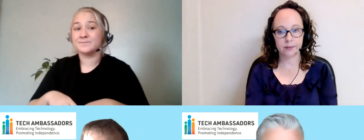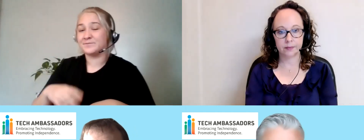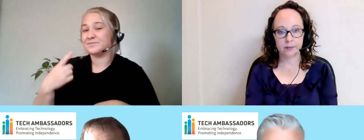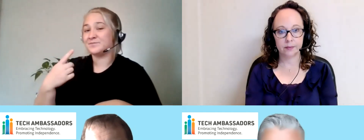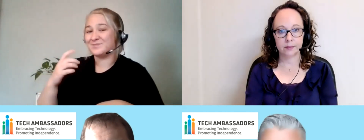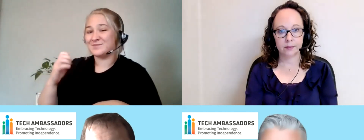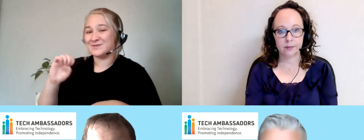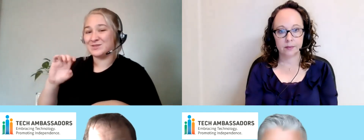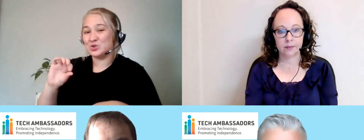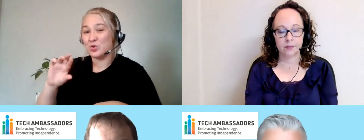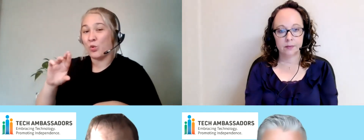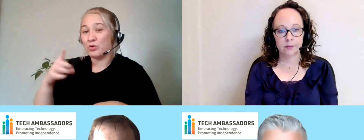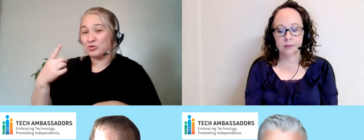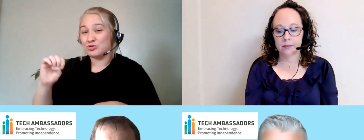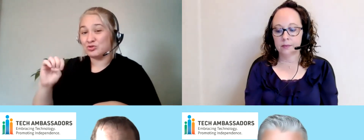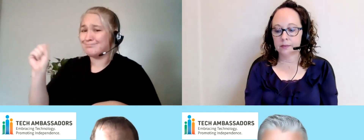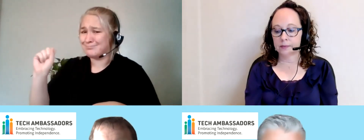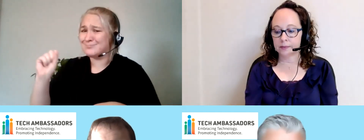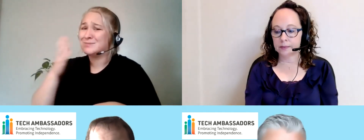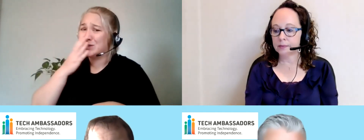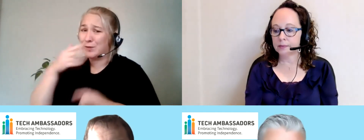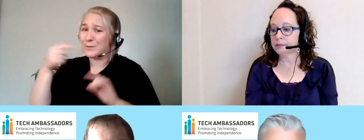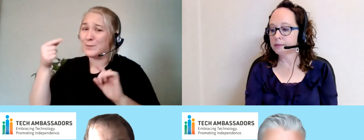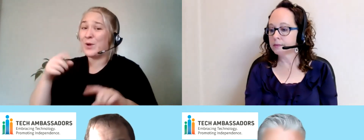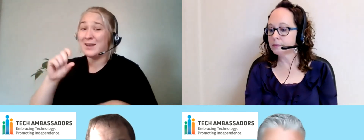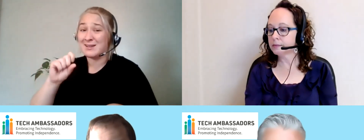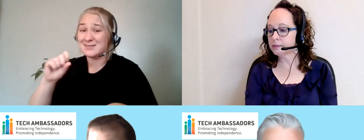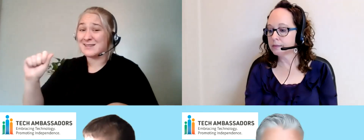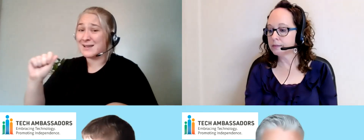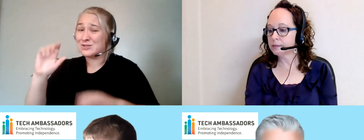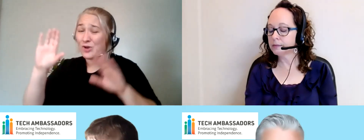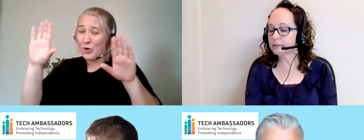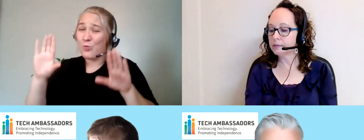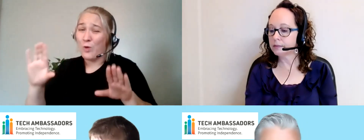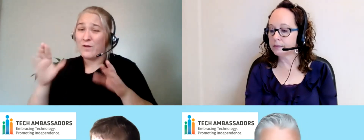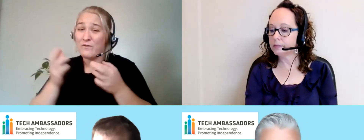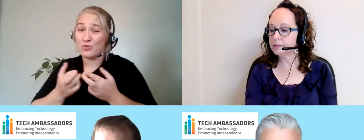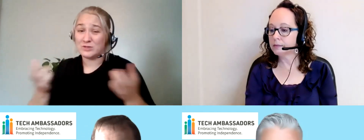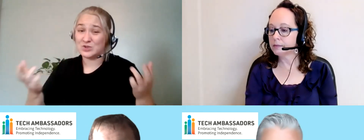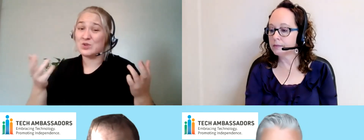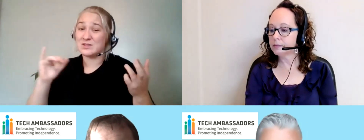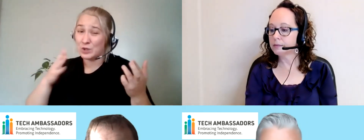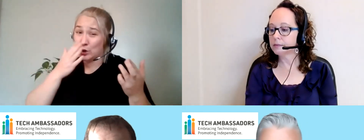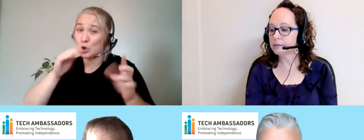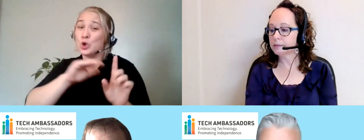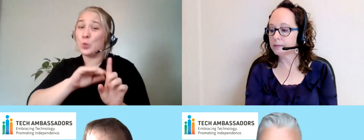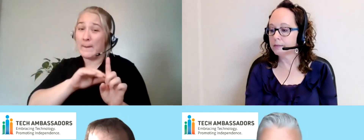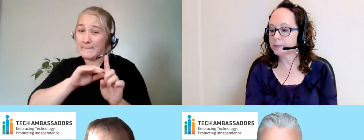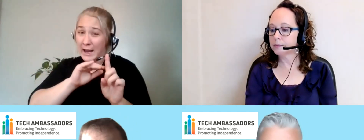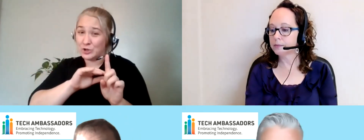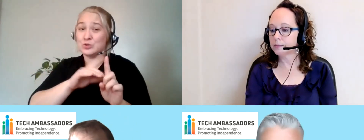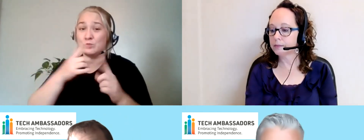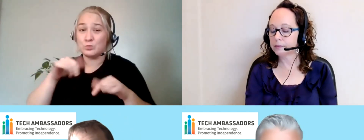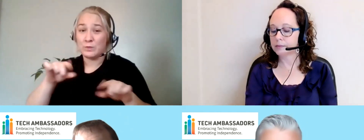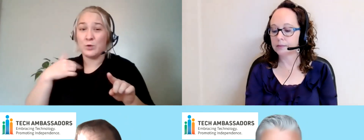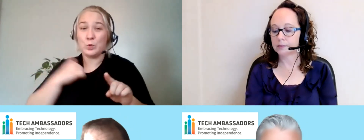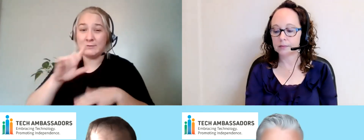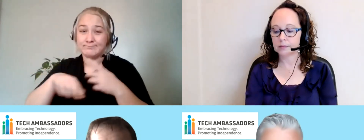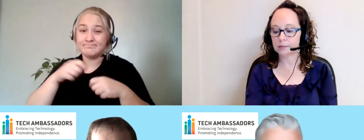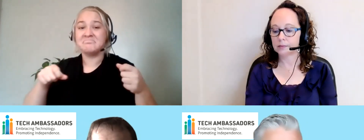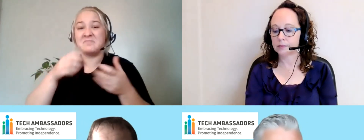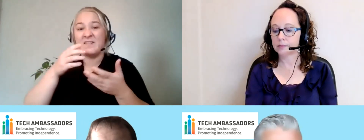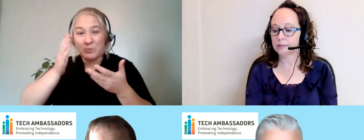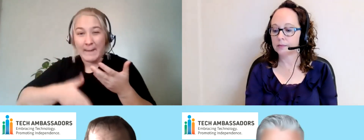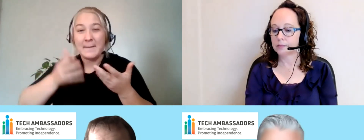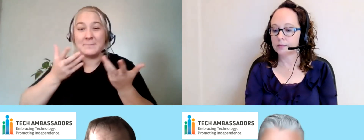are such a great resource, and that's a great reminder as we wrap up today,